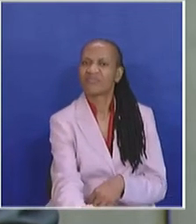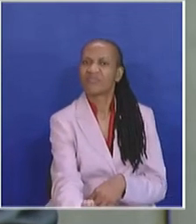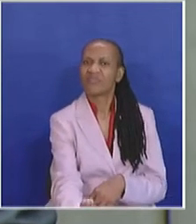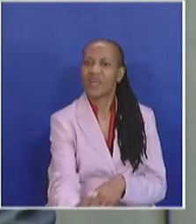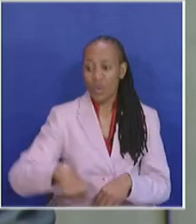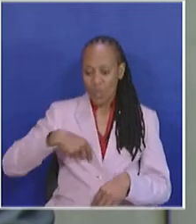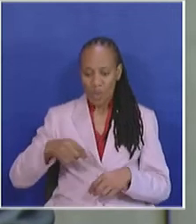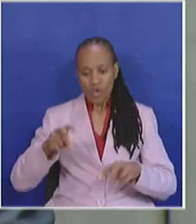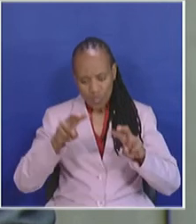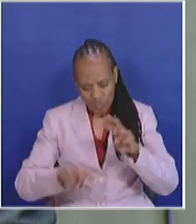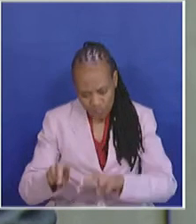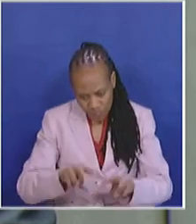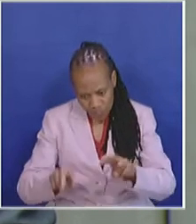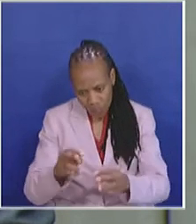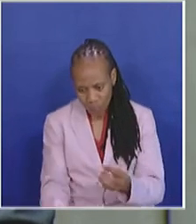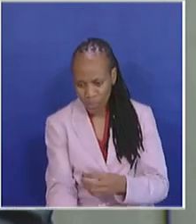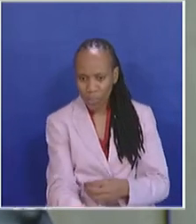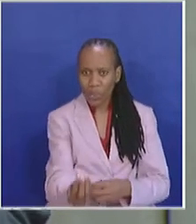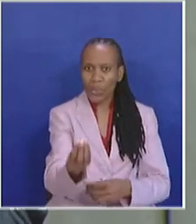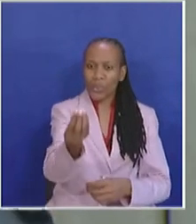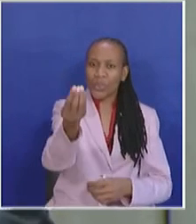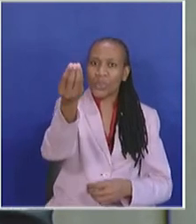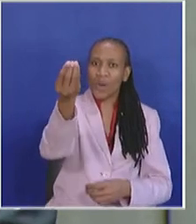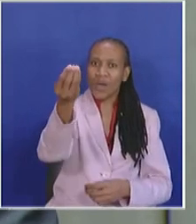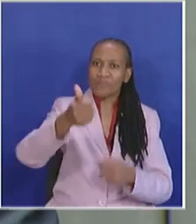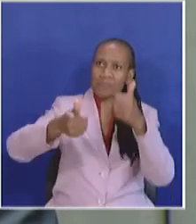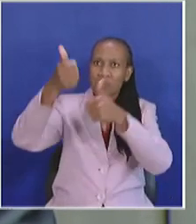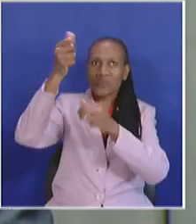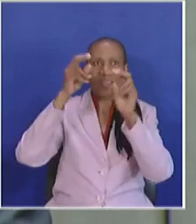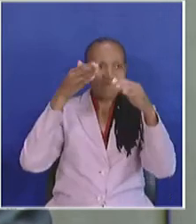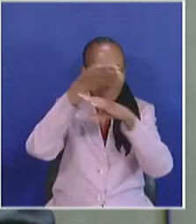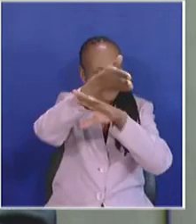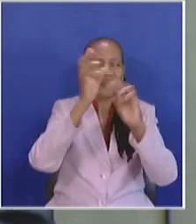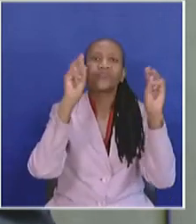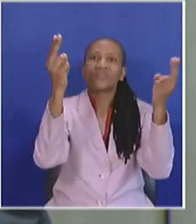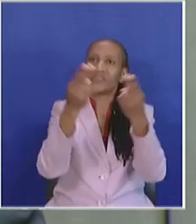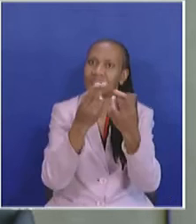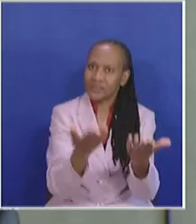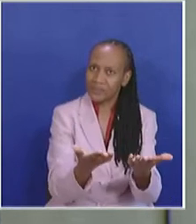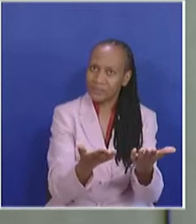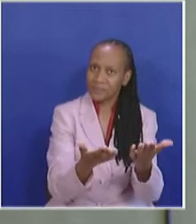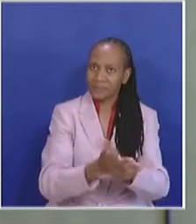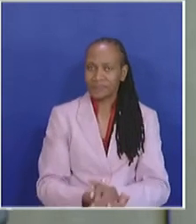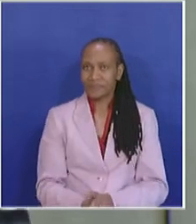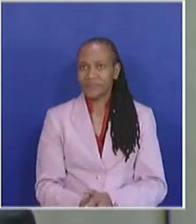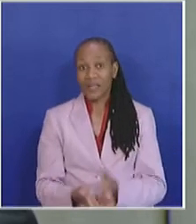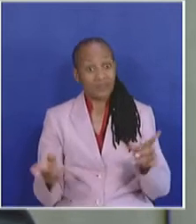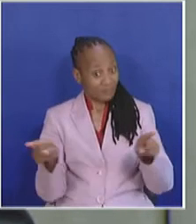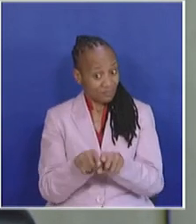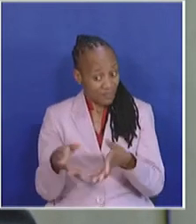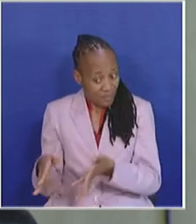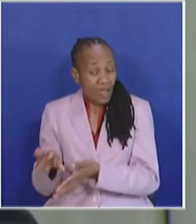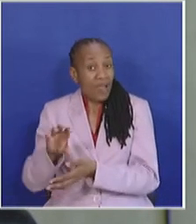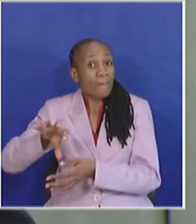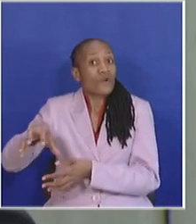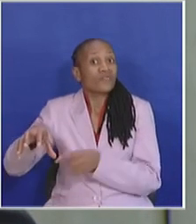that progressively up to high school and to tertiary level. That is why in this province we have got